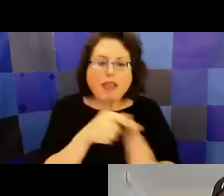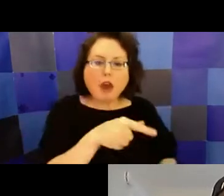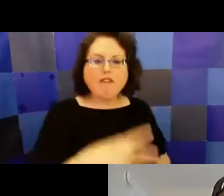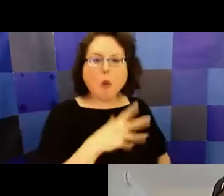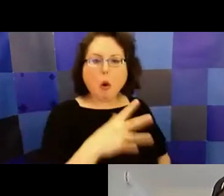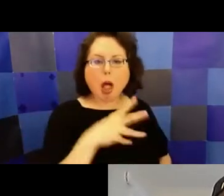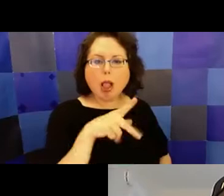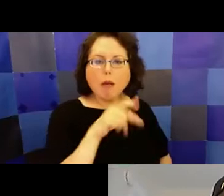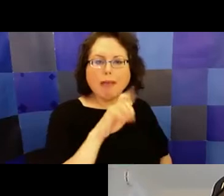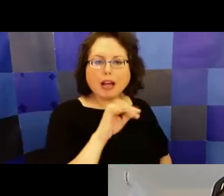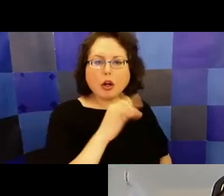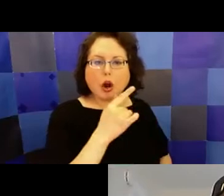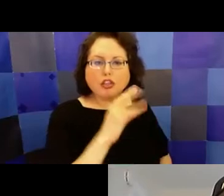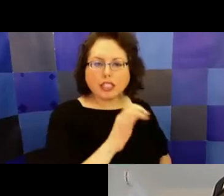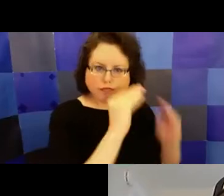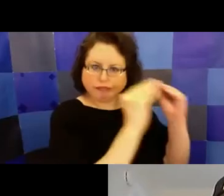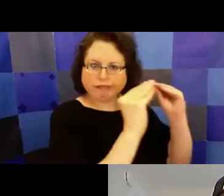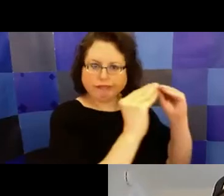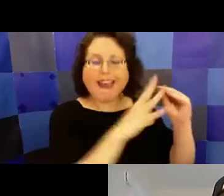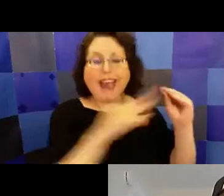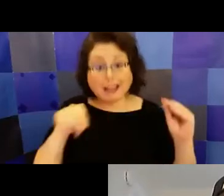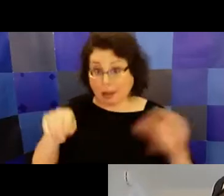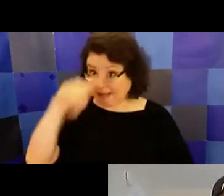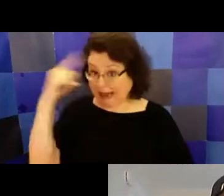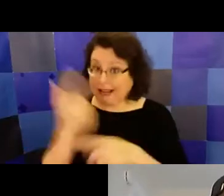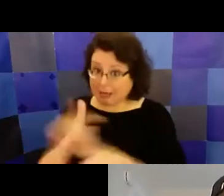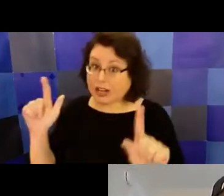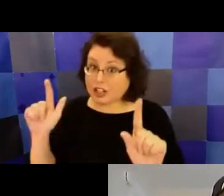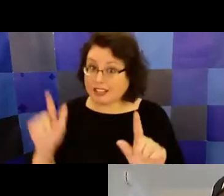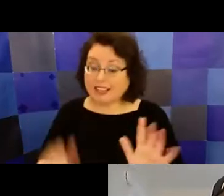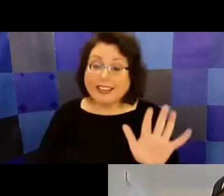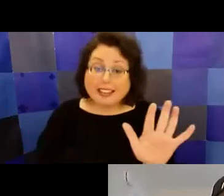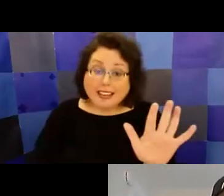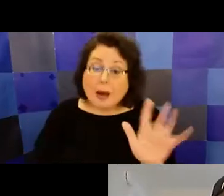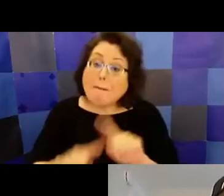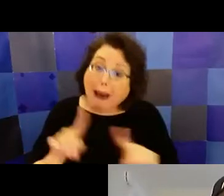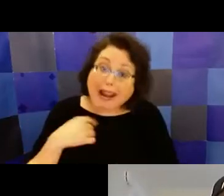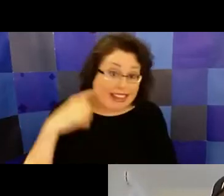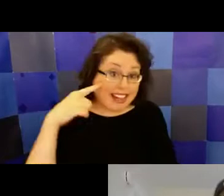pedagogy and Black liberation. I mean, look, I think that,